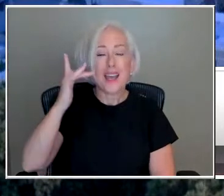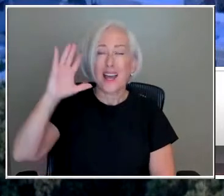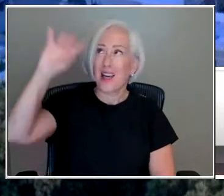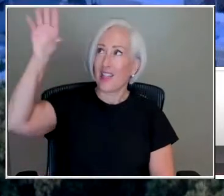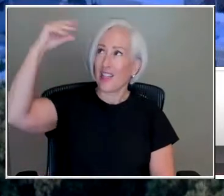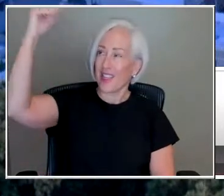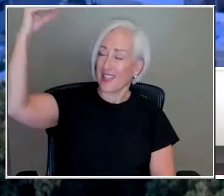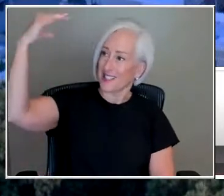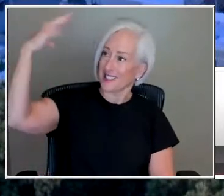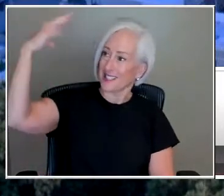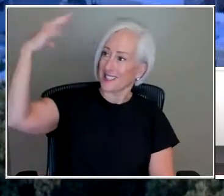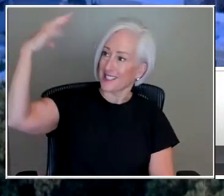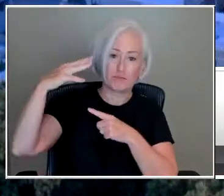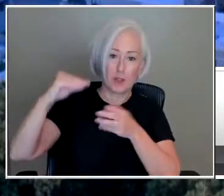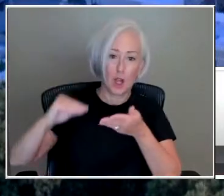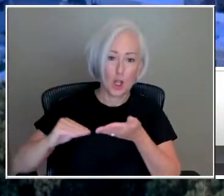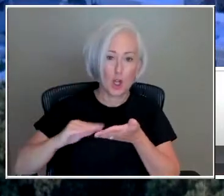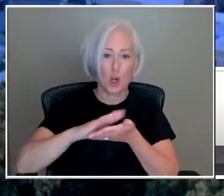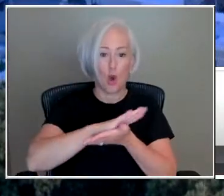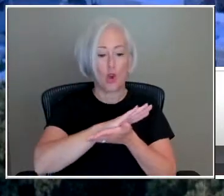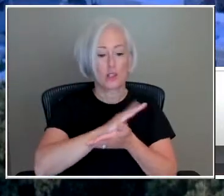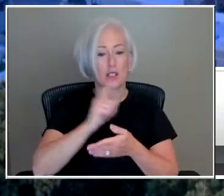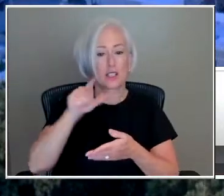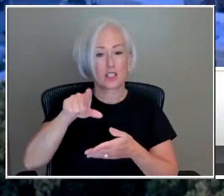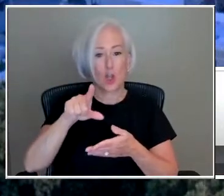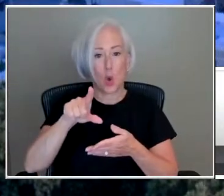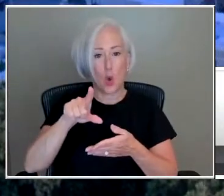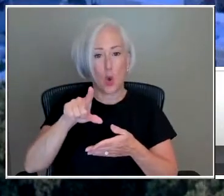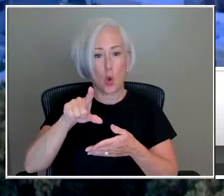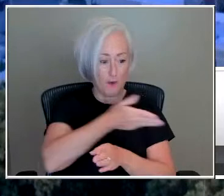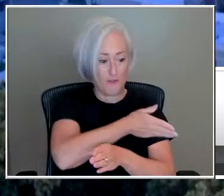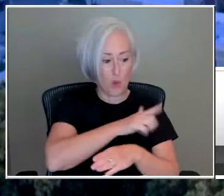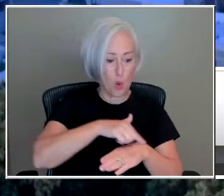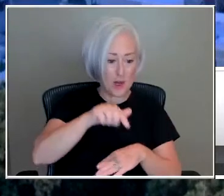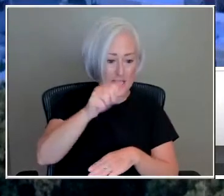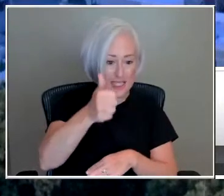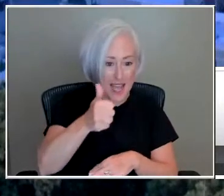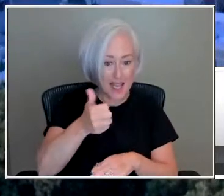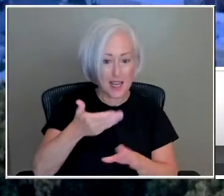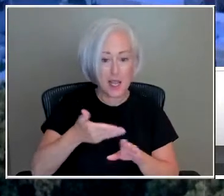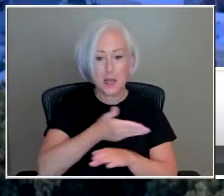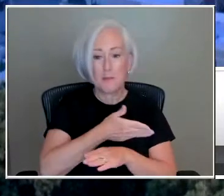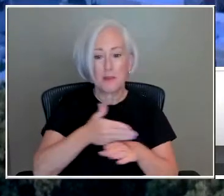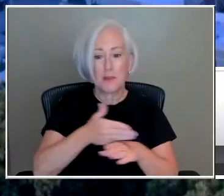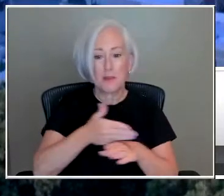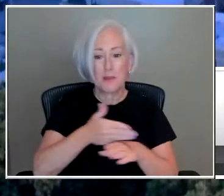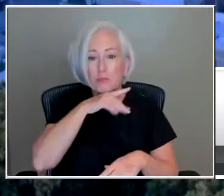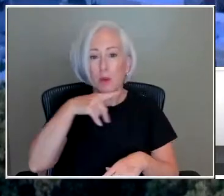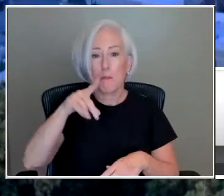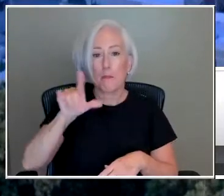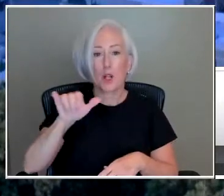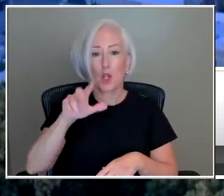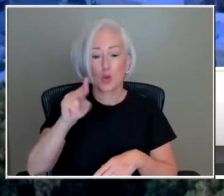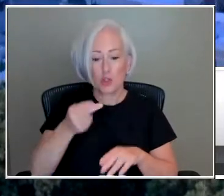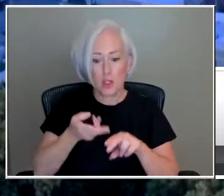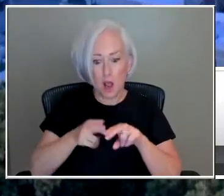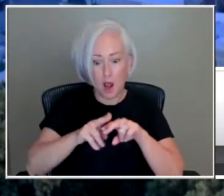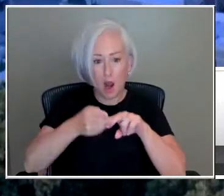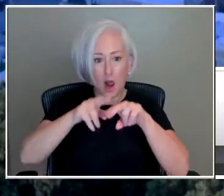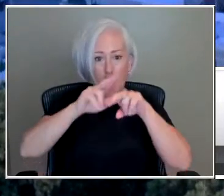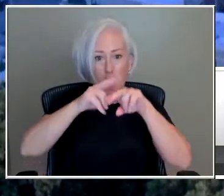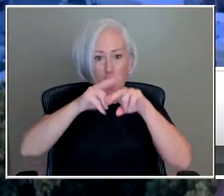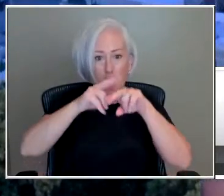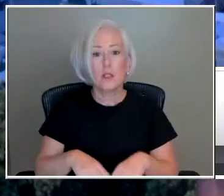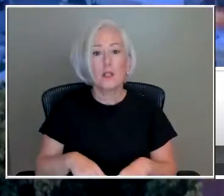in the morning before pollution has a chance to build up, the ozone levels are lower. They usually start to get higher around 11 o'clock in the morning, and